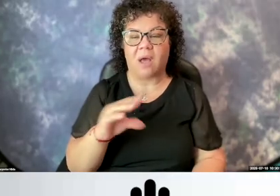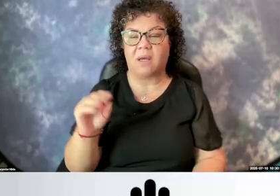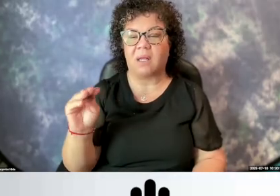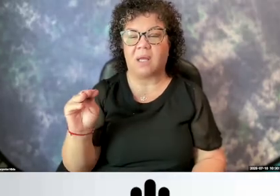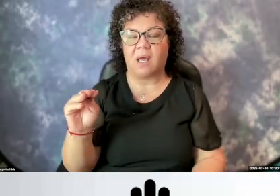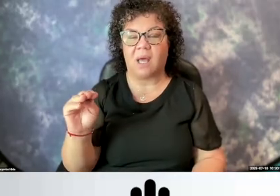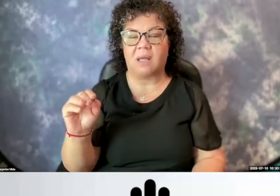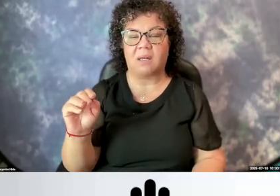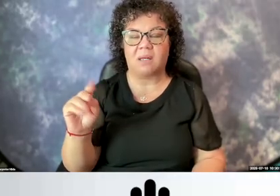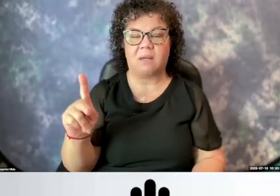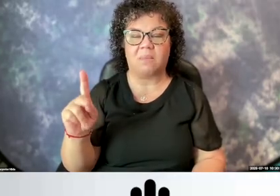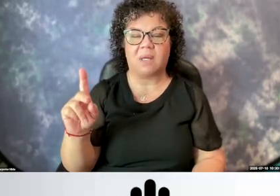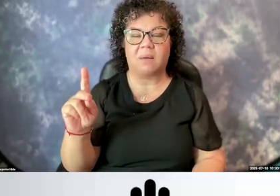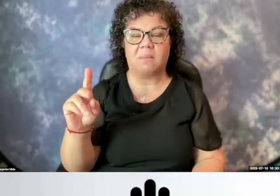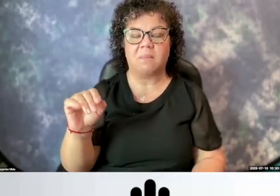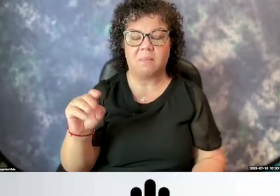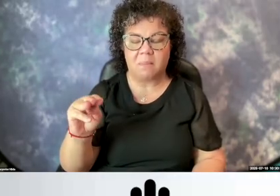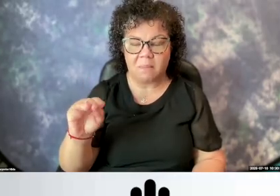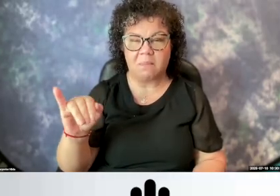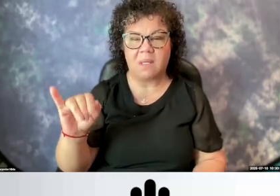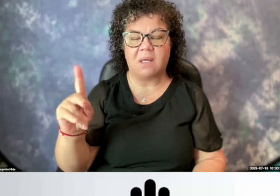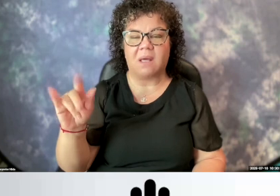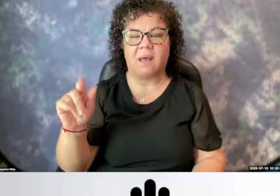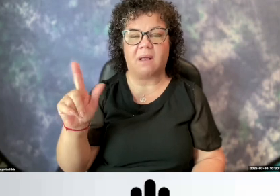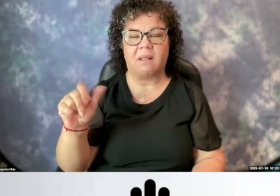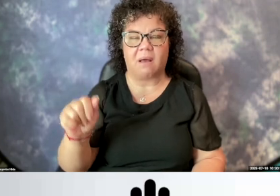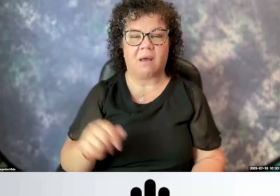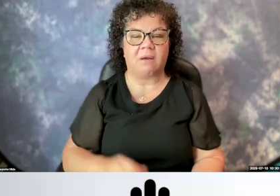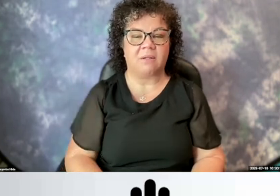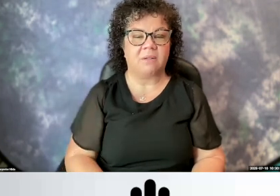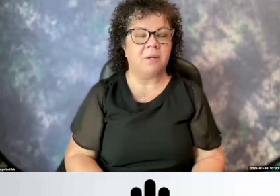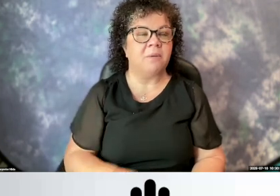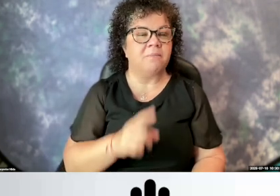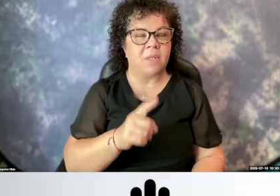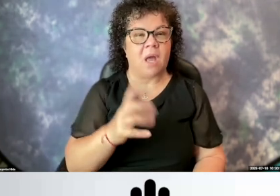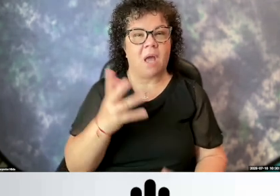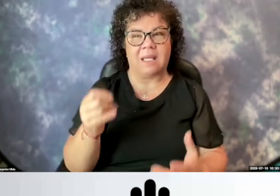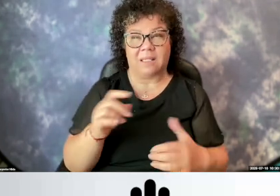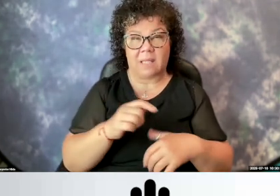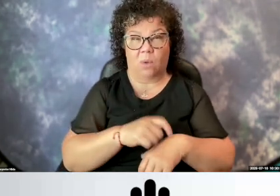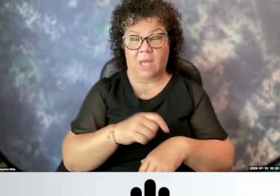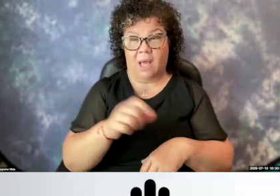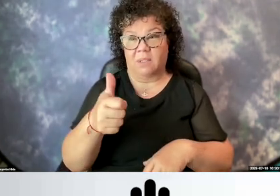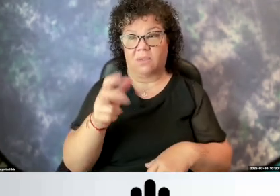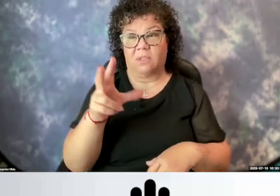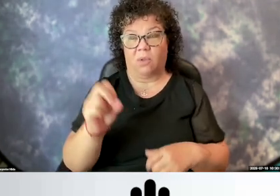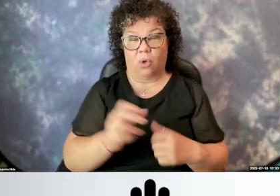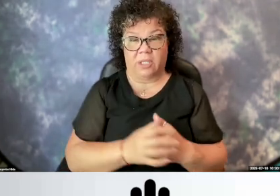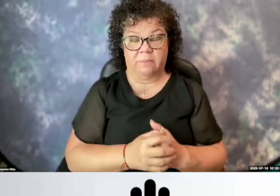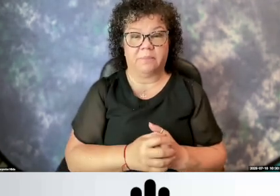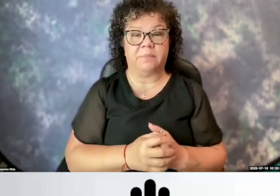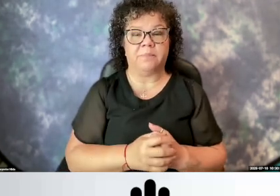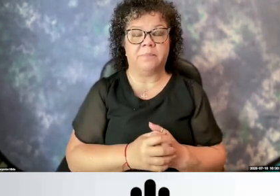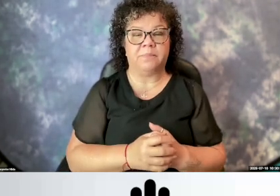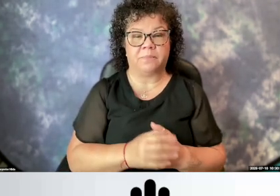So I just want to clarify some things here. It's now 10:30. We will go